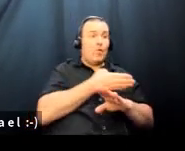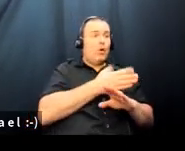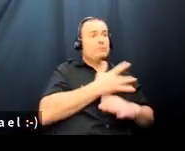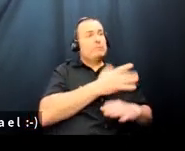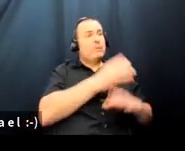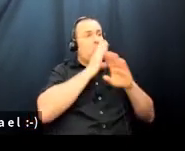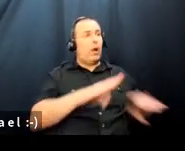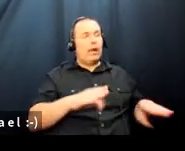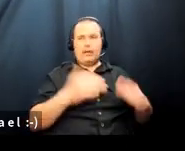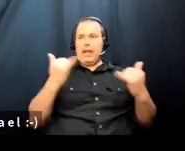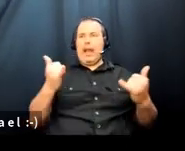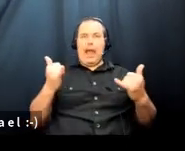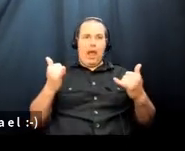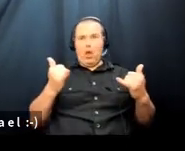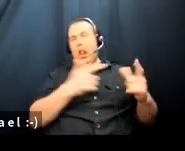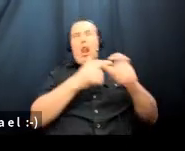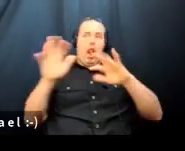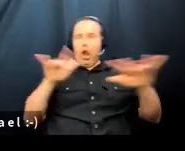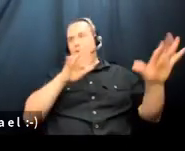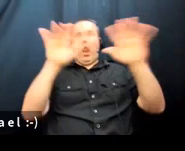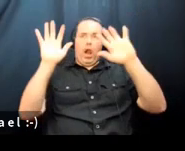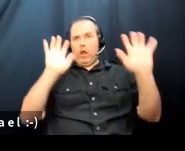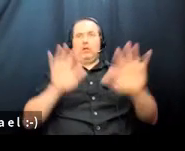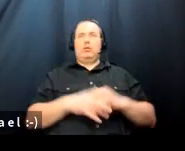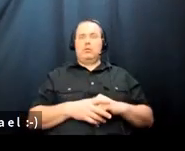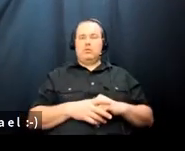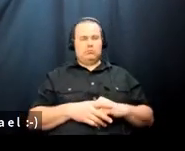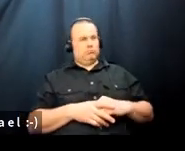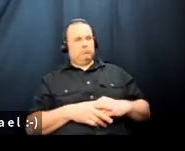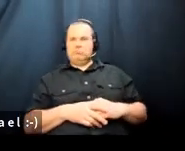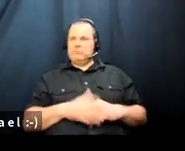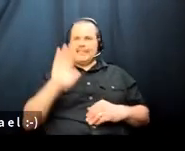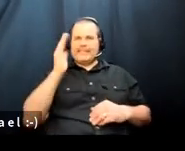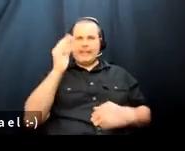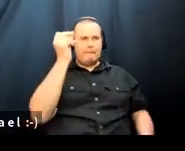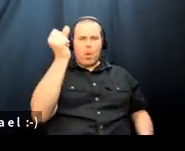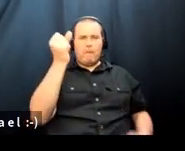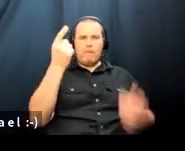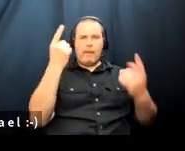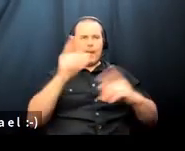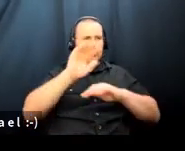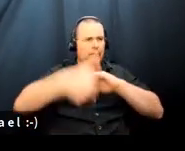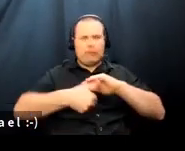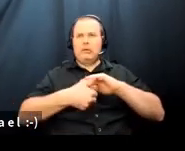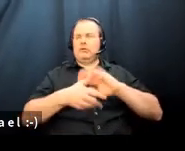now all of a sudden up and rambunctious? And did that seem to happen really quickly?